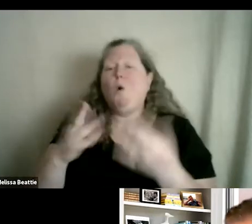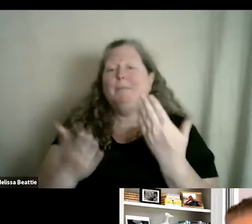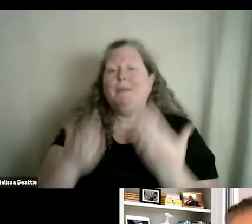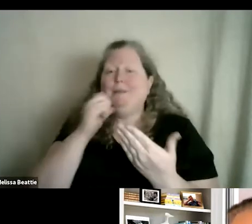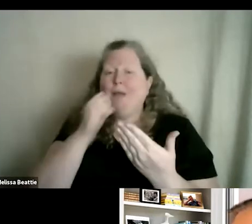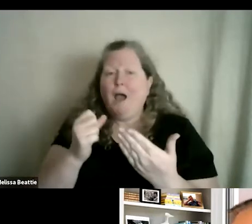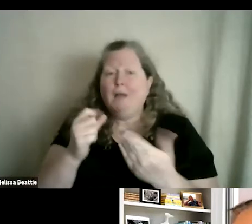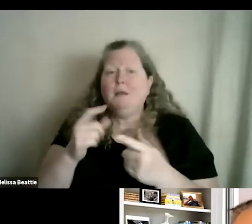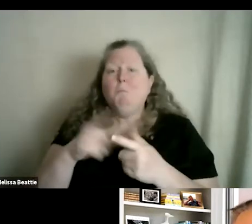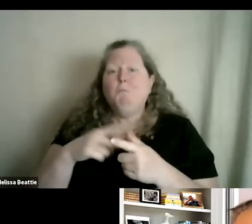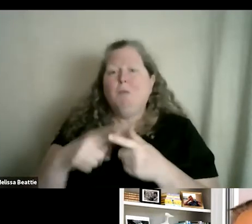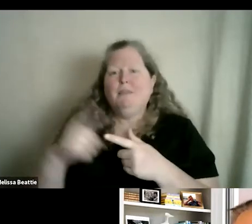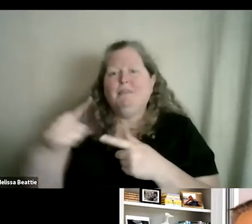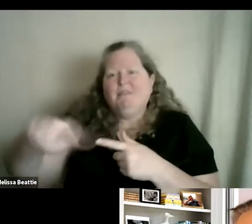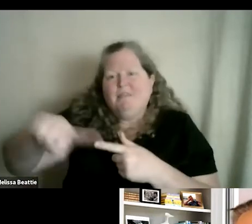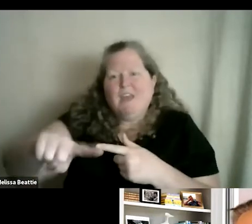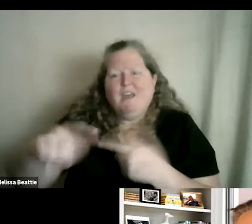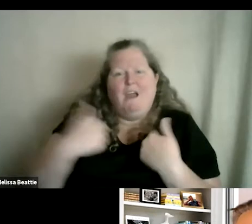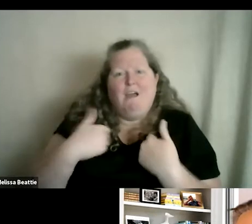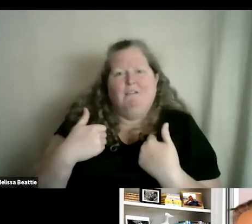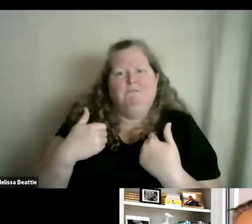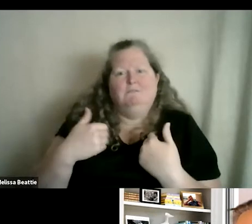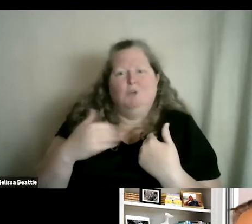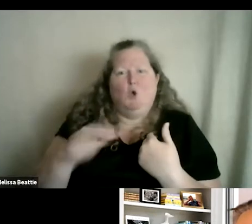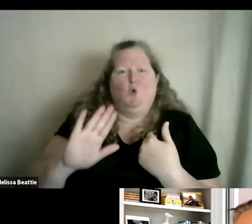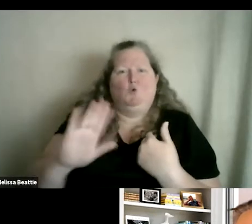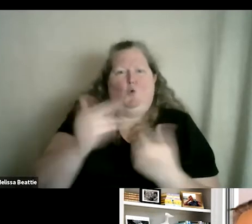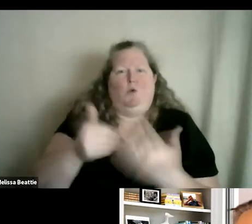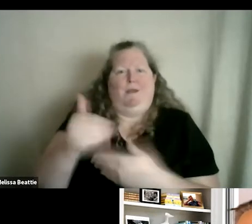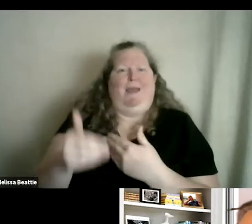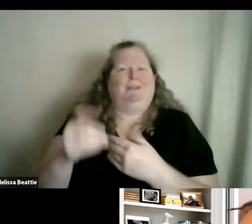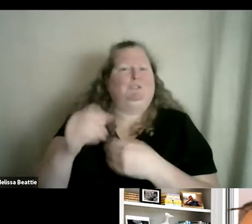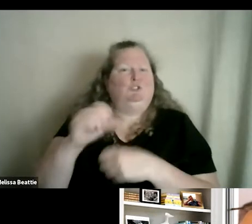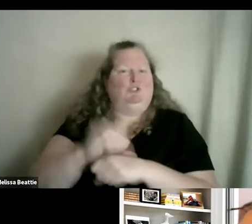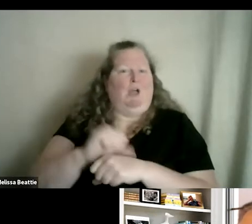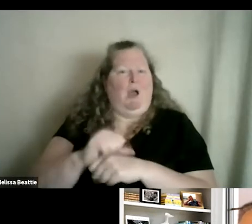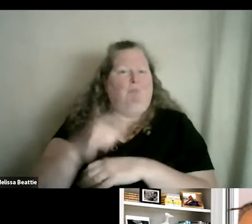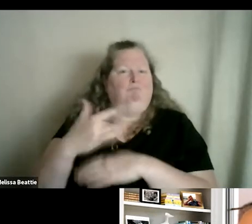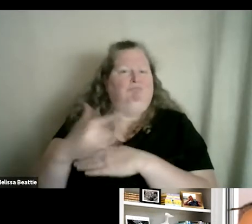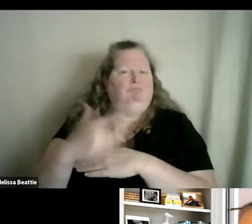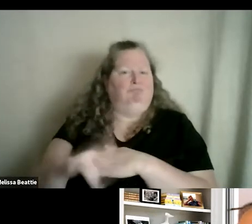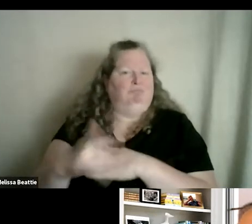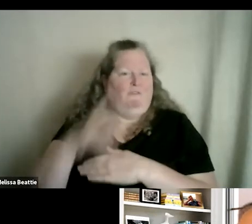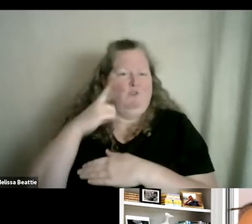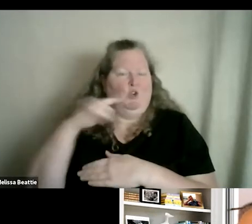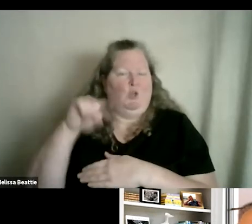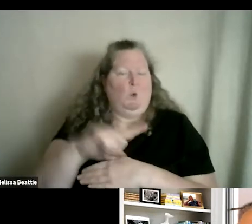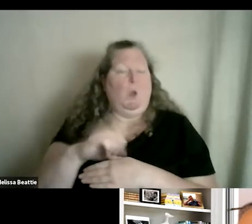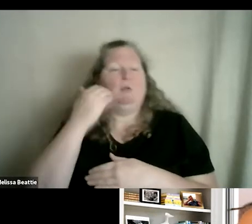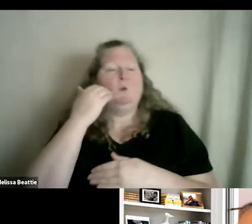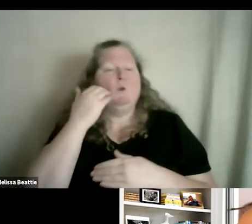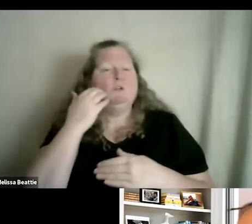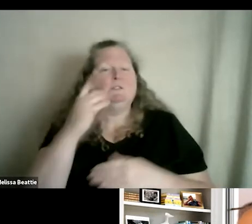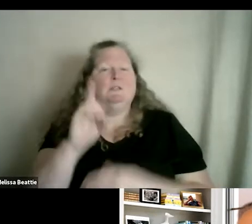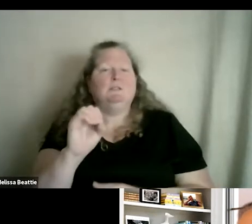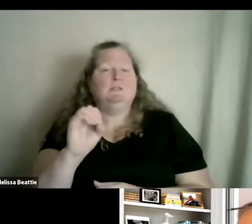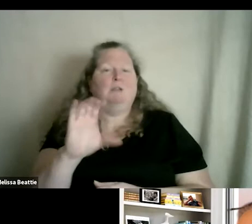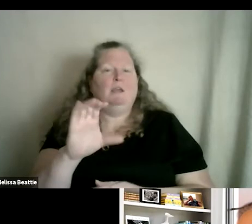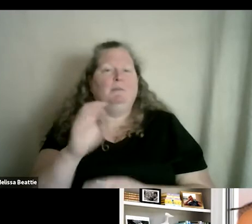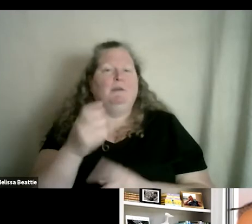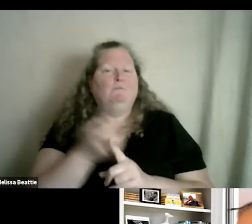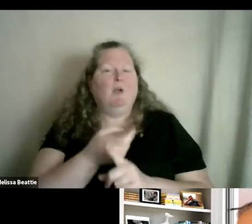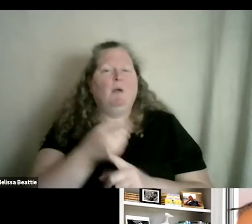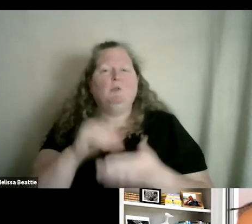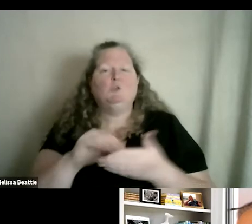Exactly. So I'm interested, again, we know we had some questions, and I know there was a document floating around from the students. I'm not sure